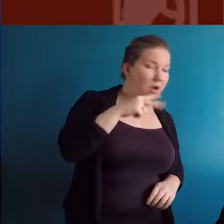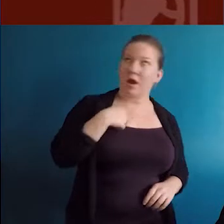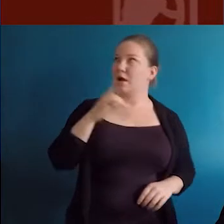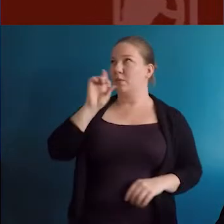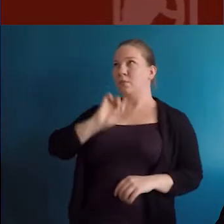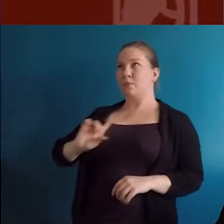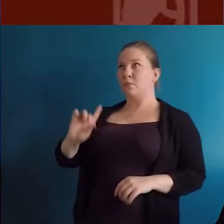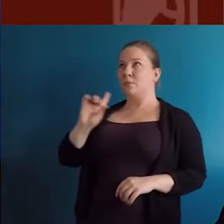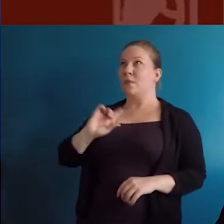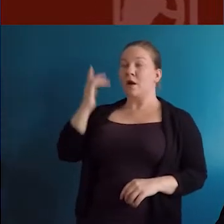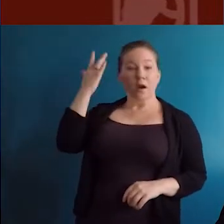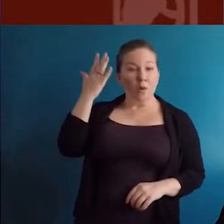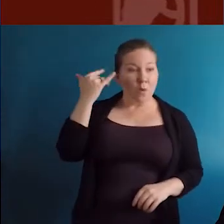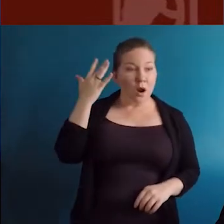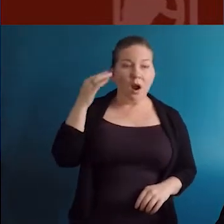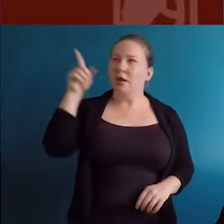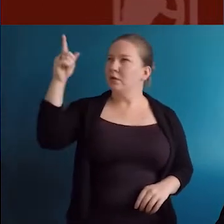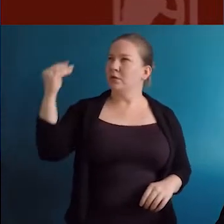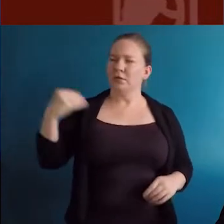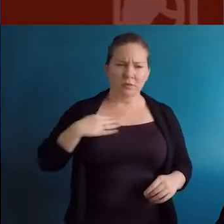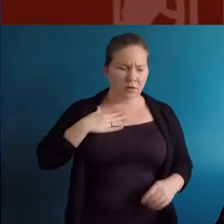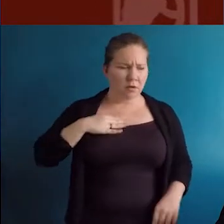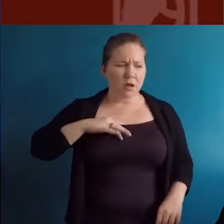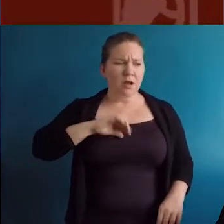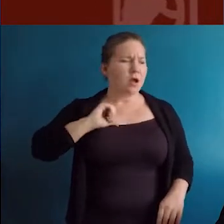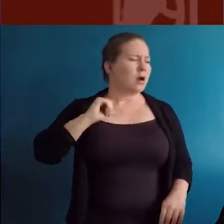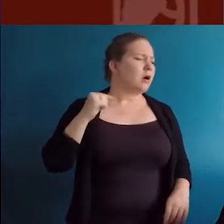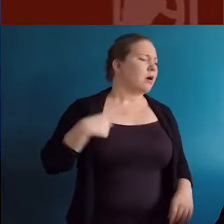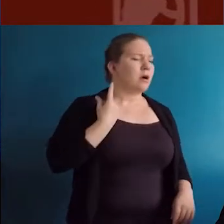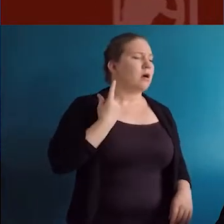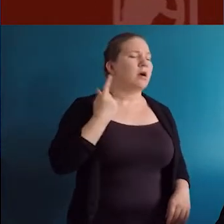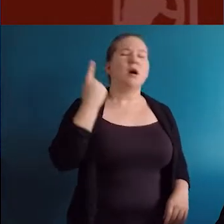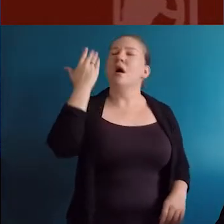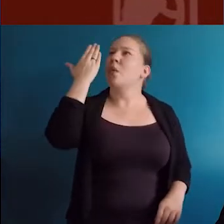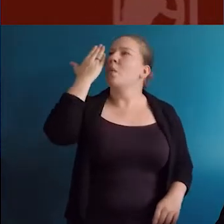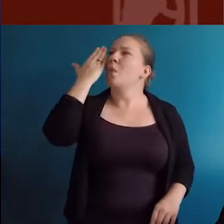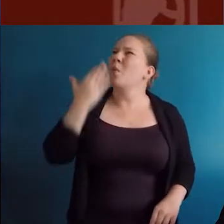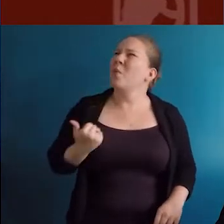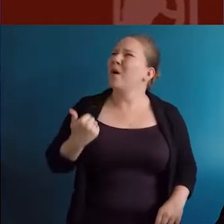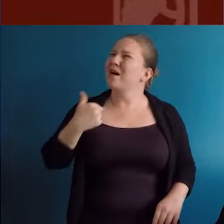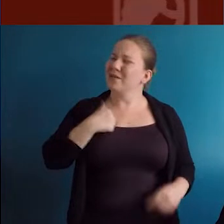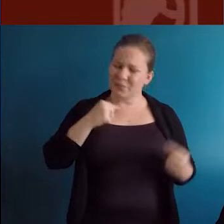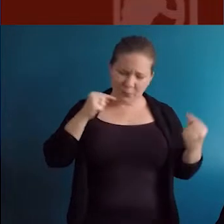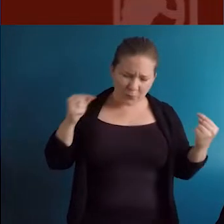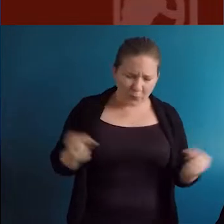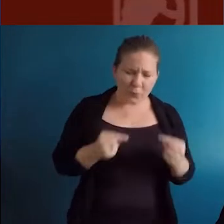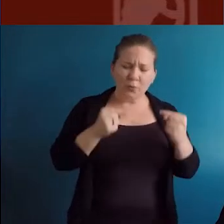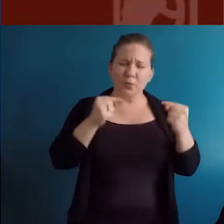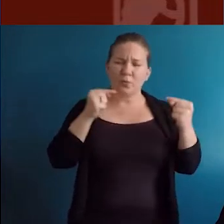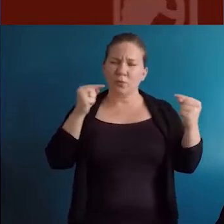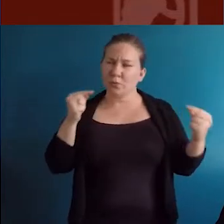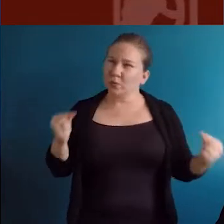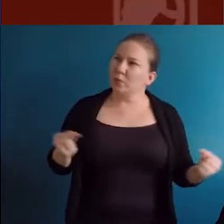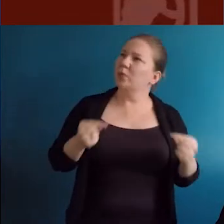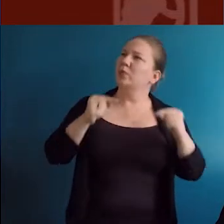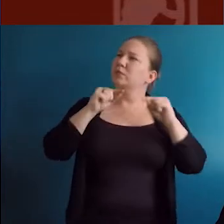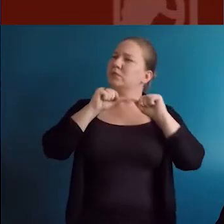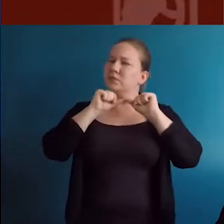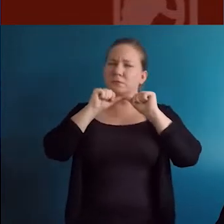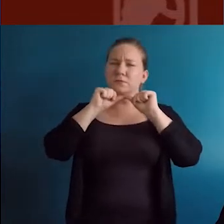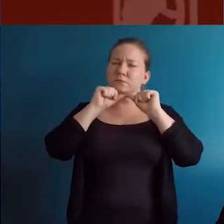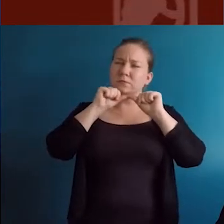you had filled me with indignation. Why is my pain unceasing, my wound incurable, refusing to be